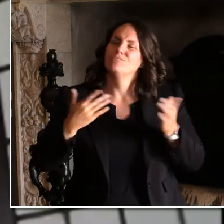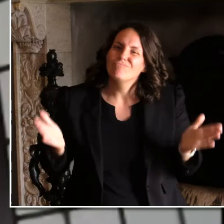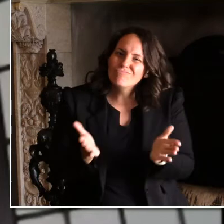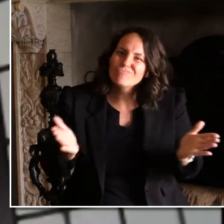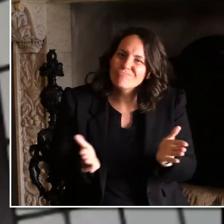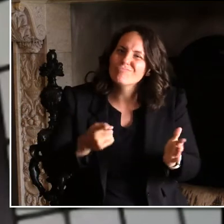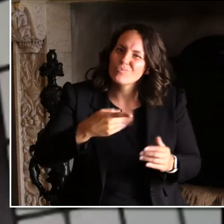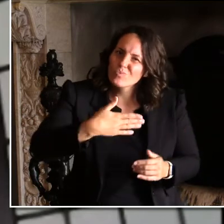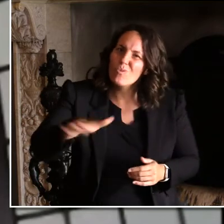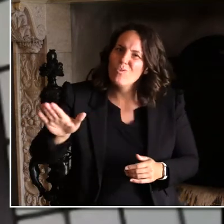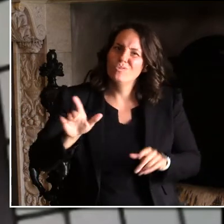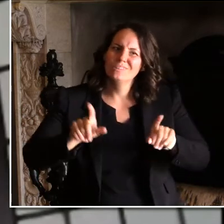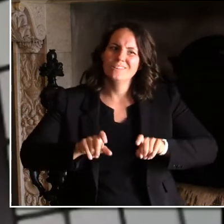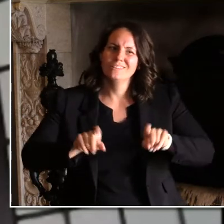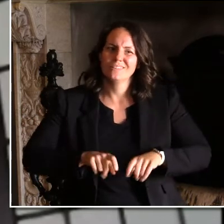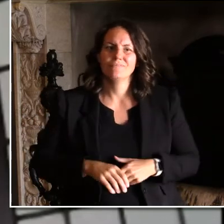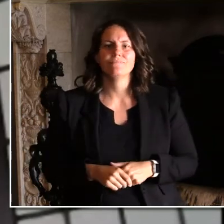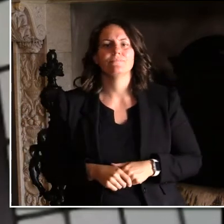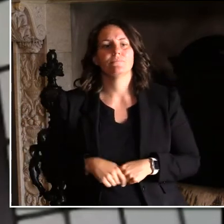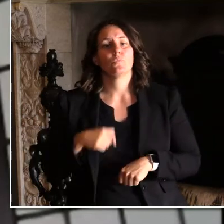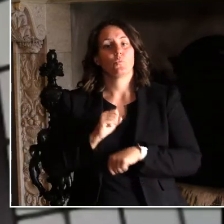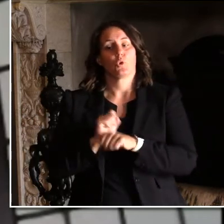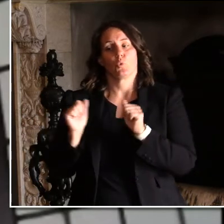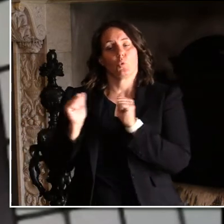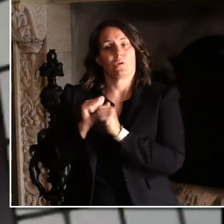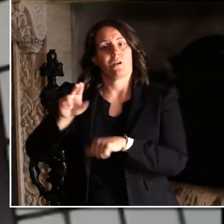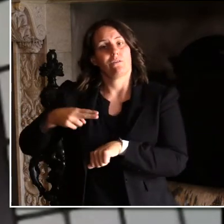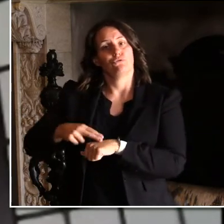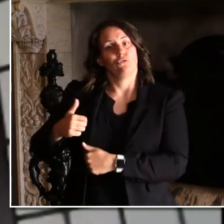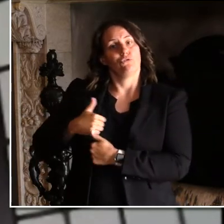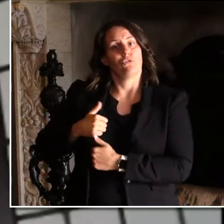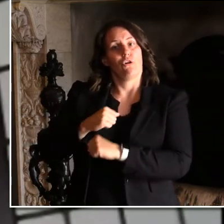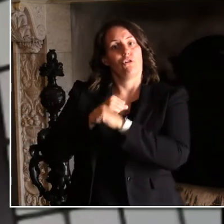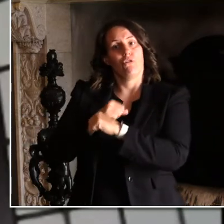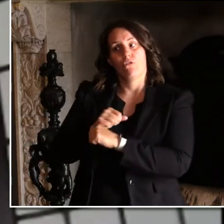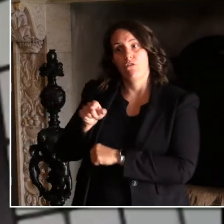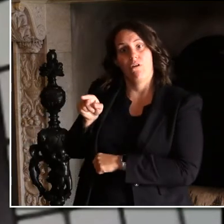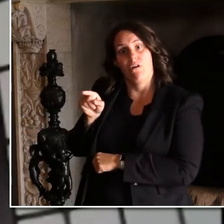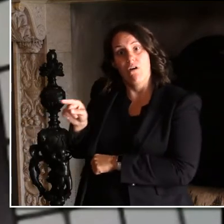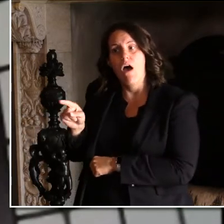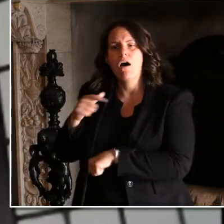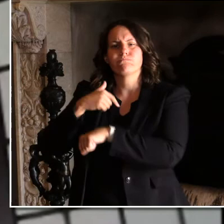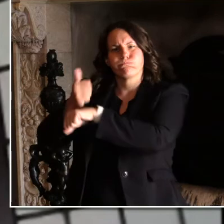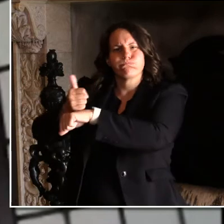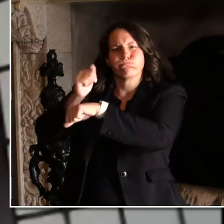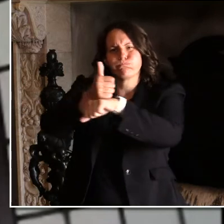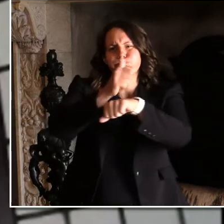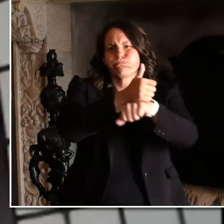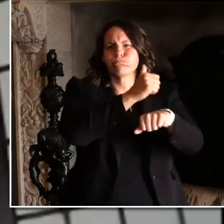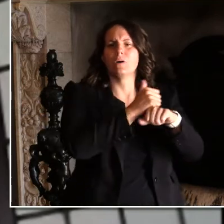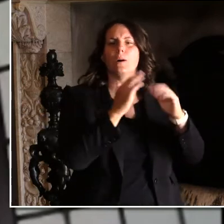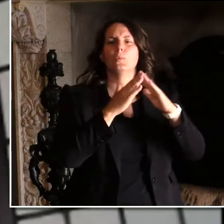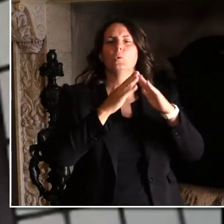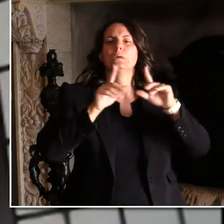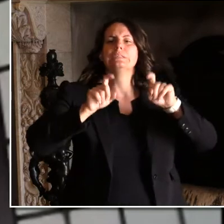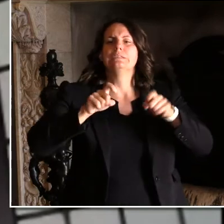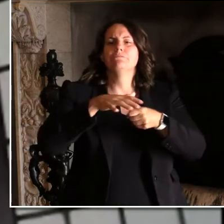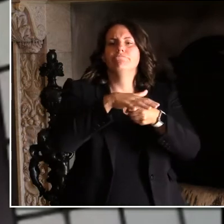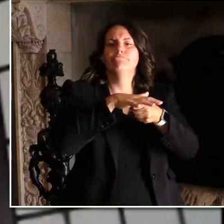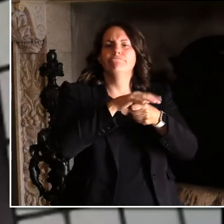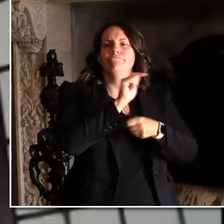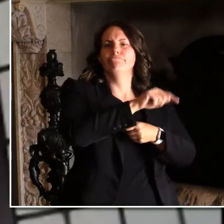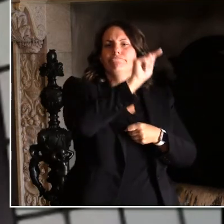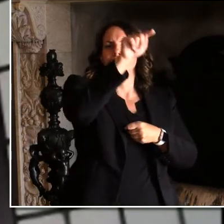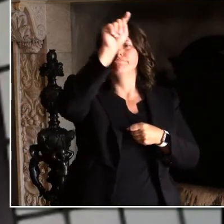stand up community testing sites across the state, we're now rolling out COVID Connect, and it's also known as